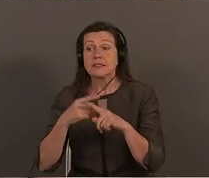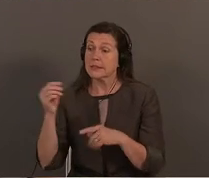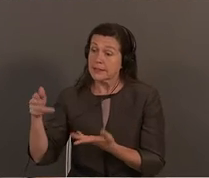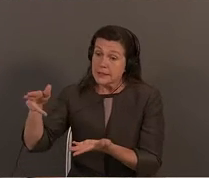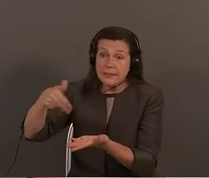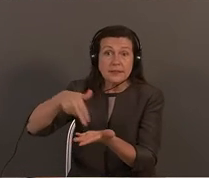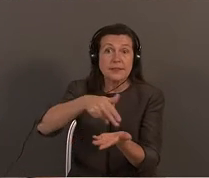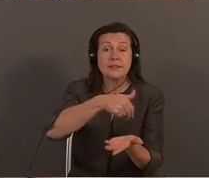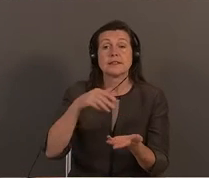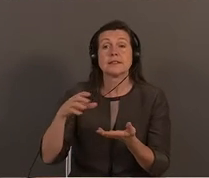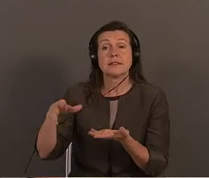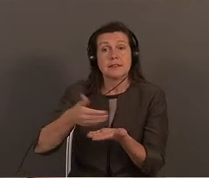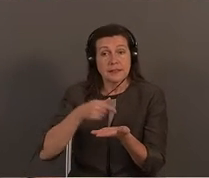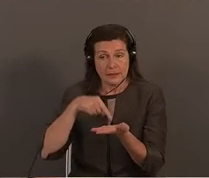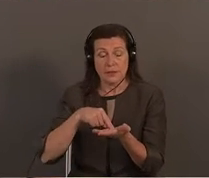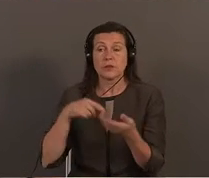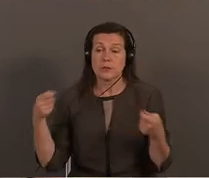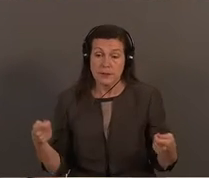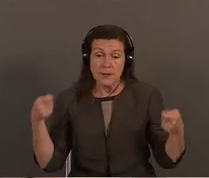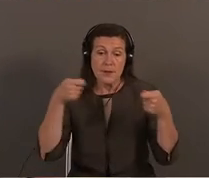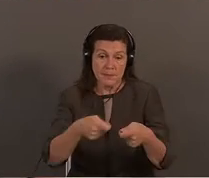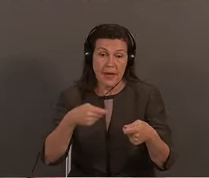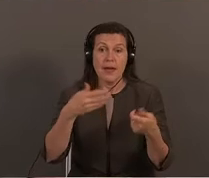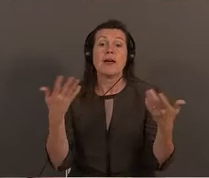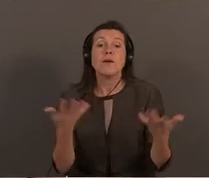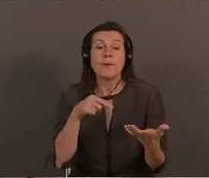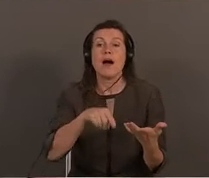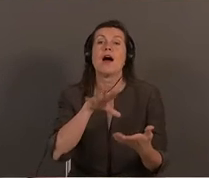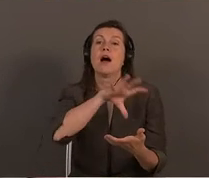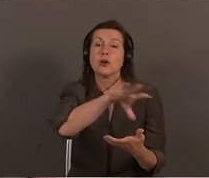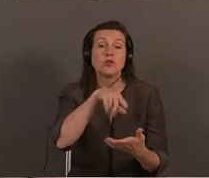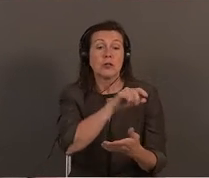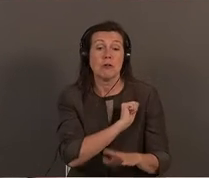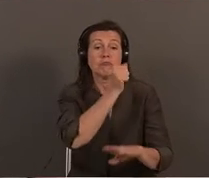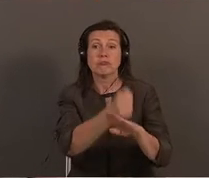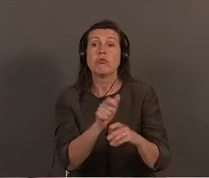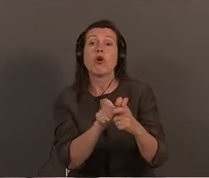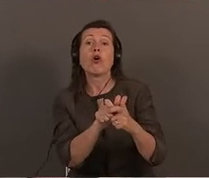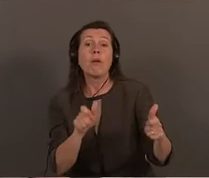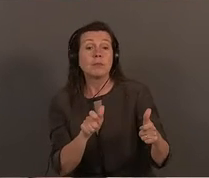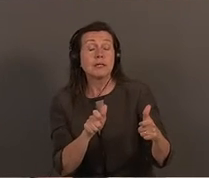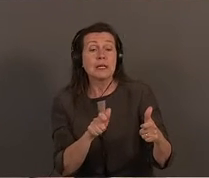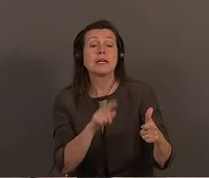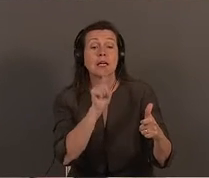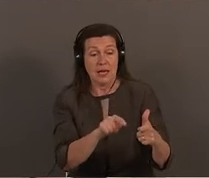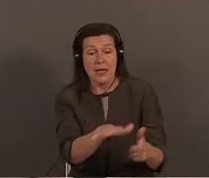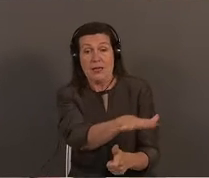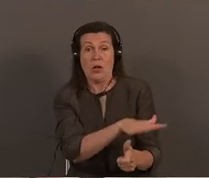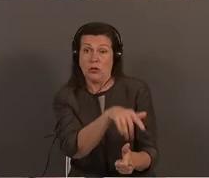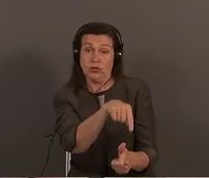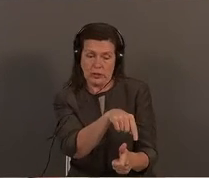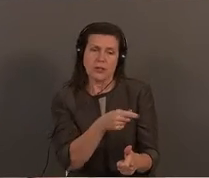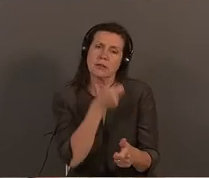have to be paid in those countries where those companies are generating their